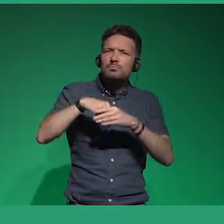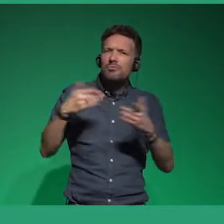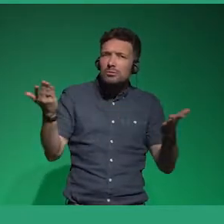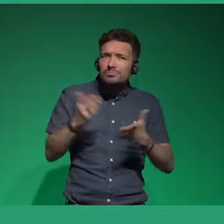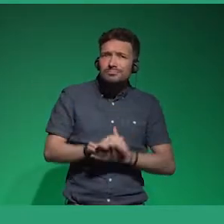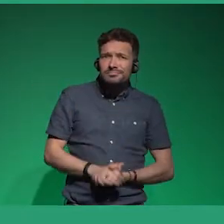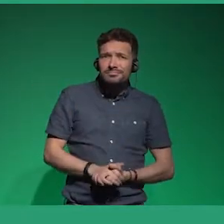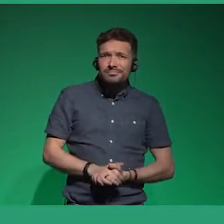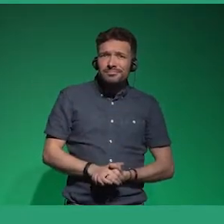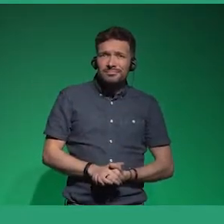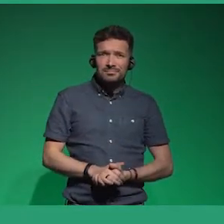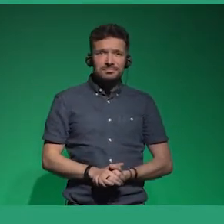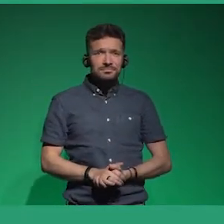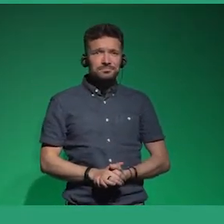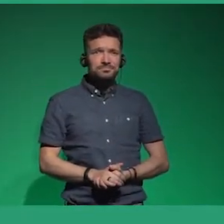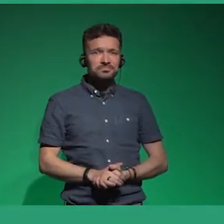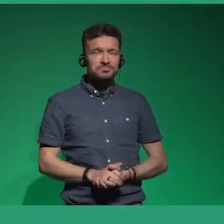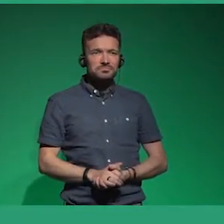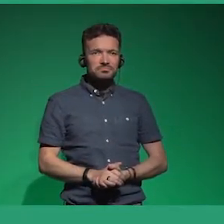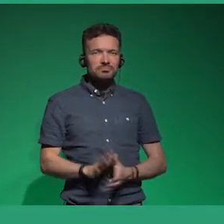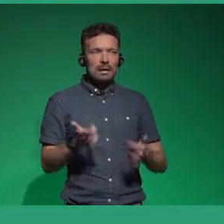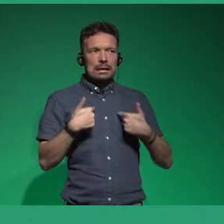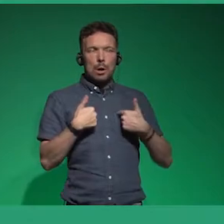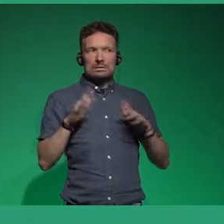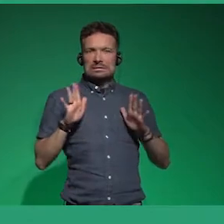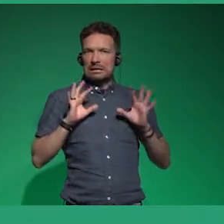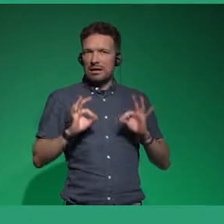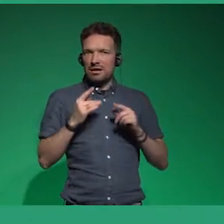how we will run this festival. Okay, yet. That's why we talk.